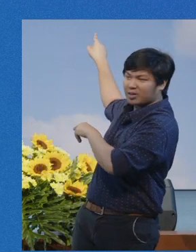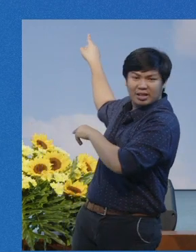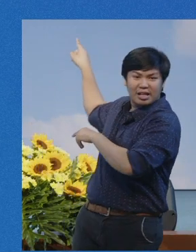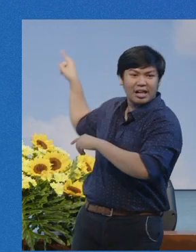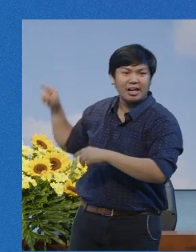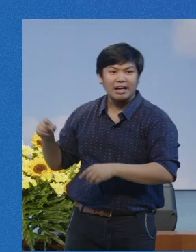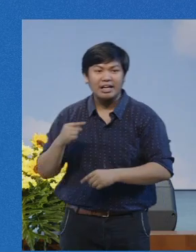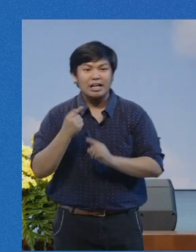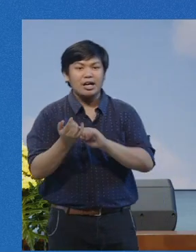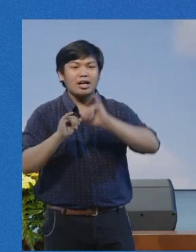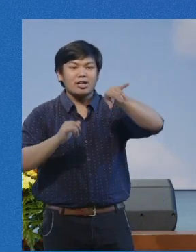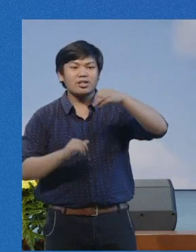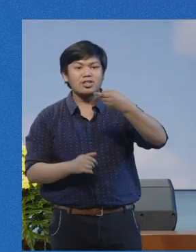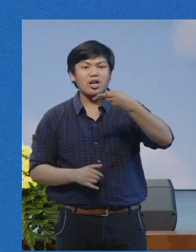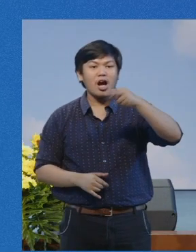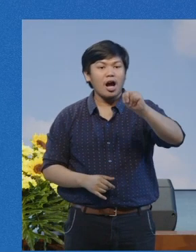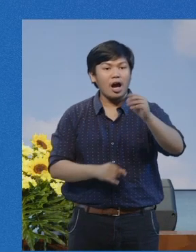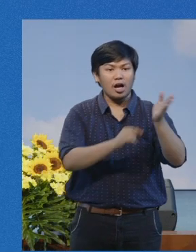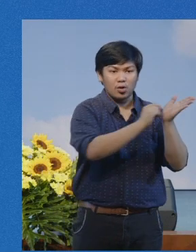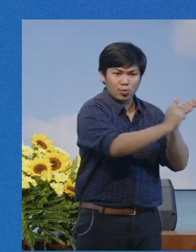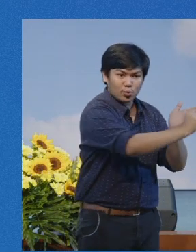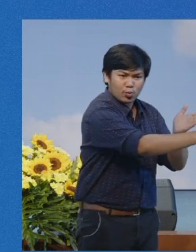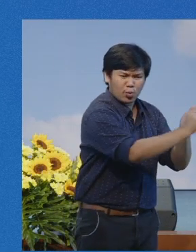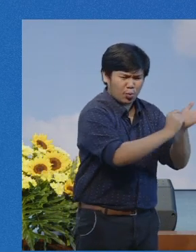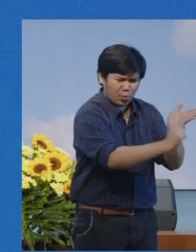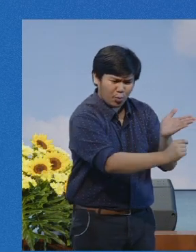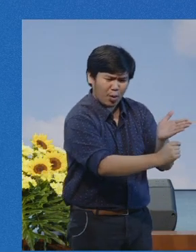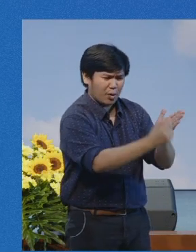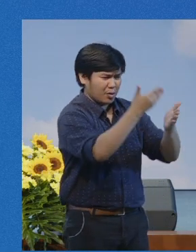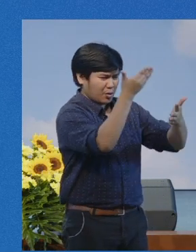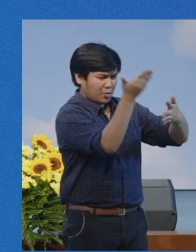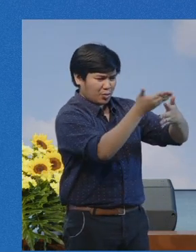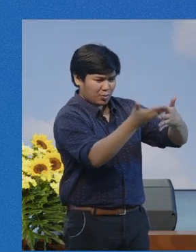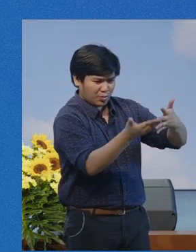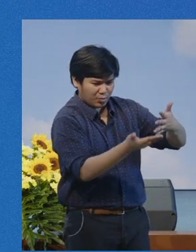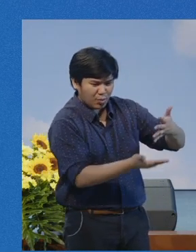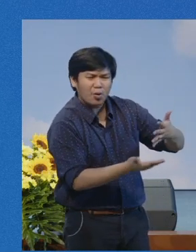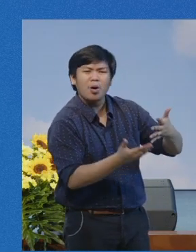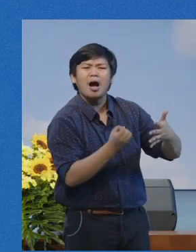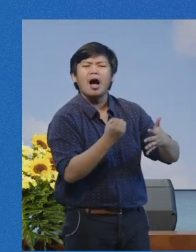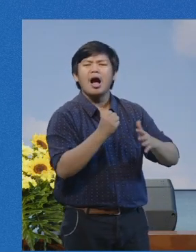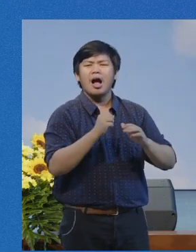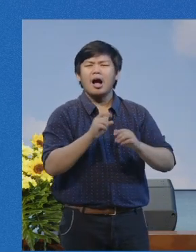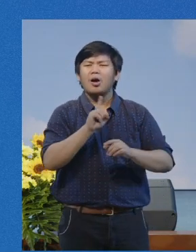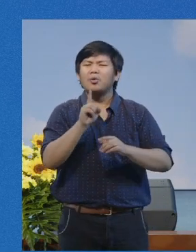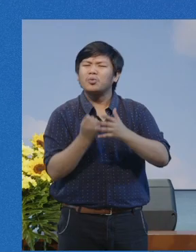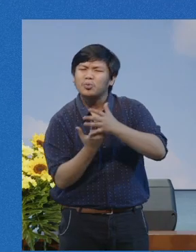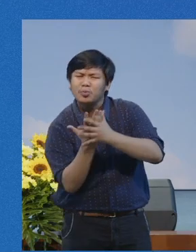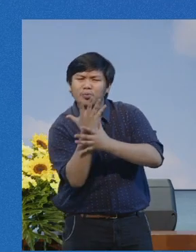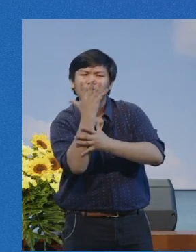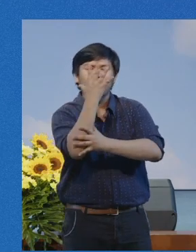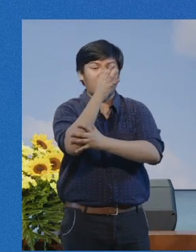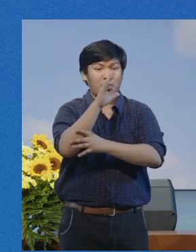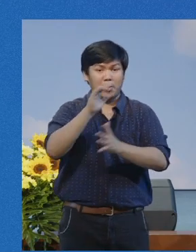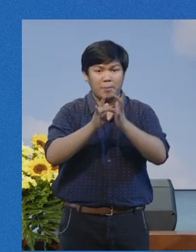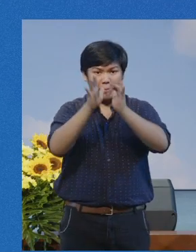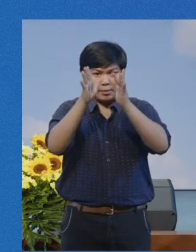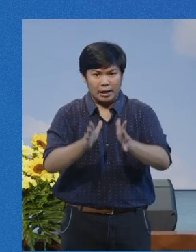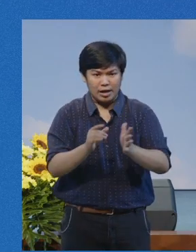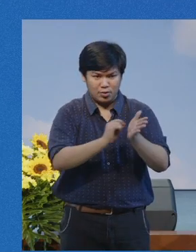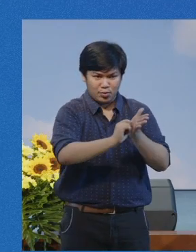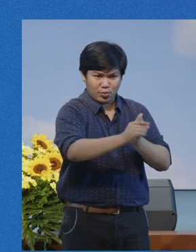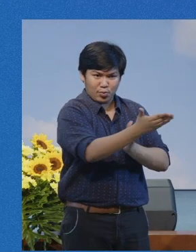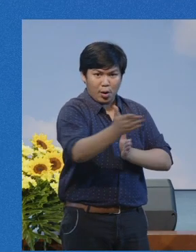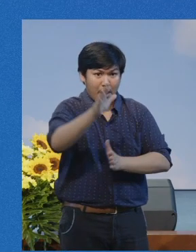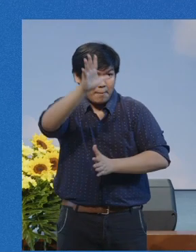inilahad ni John dito yung mga baitang, mga levels ng Christian maturity. Ang sabi niya sa verse 13, I am writing to you